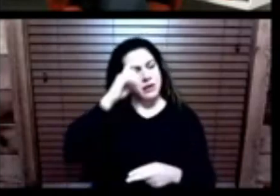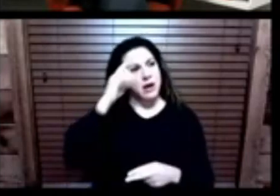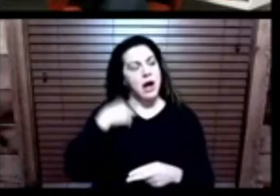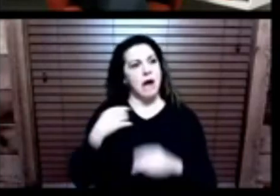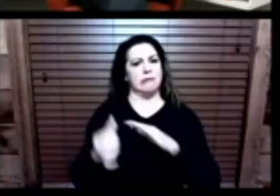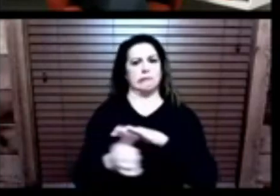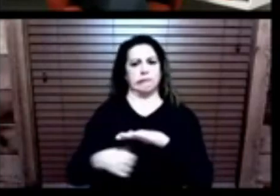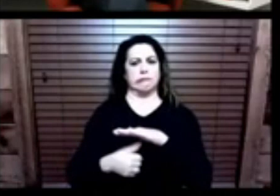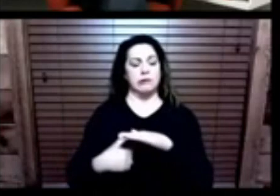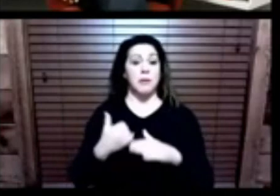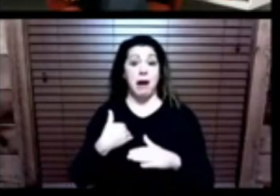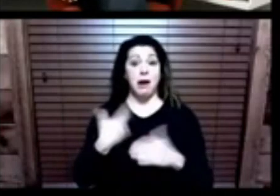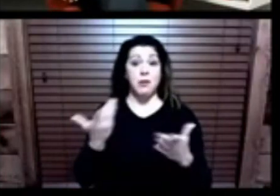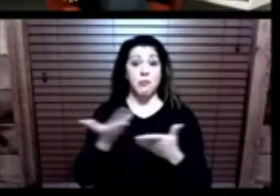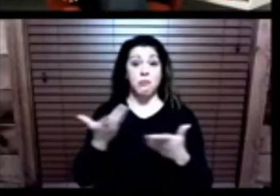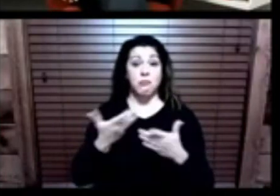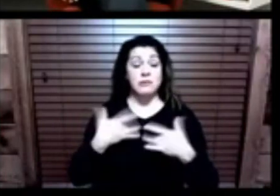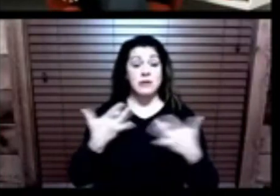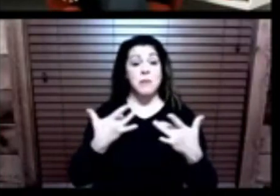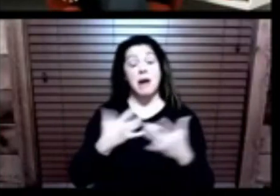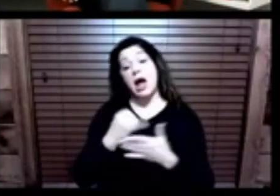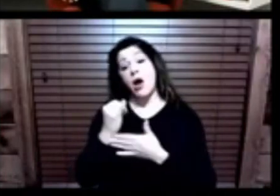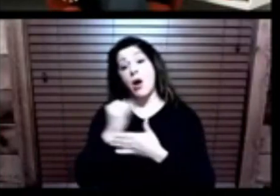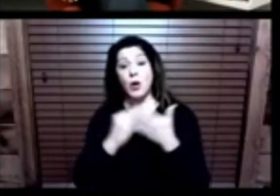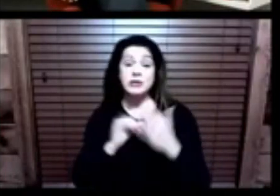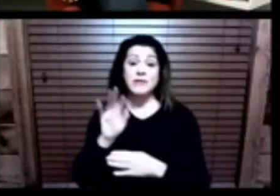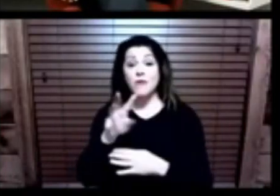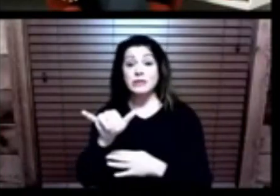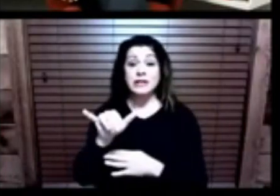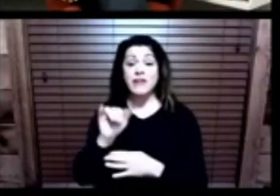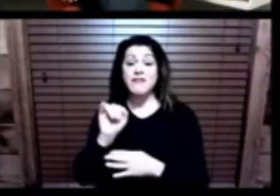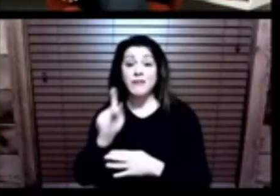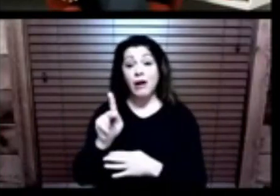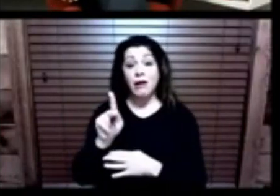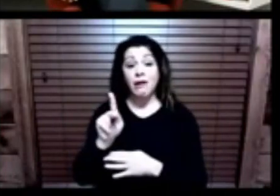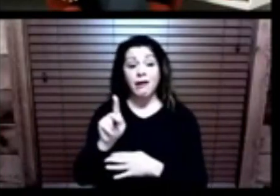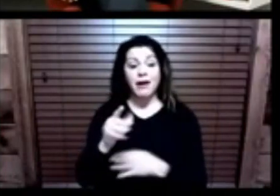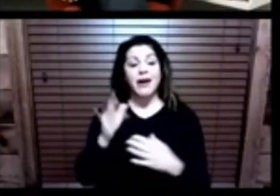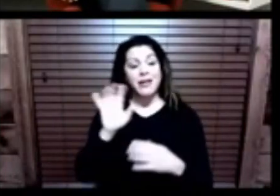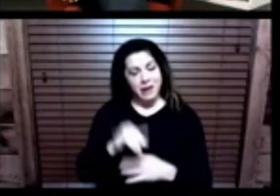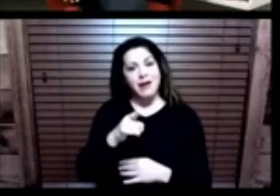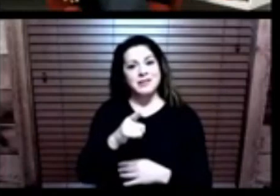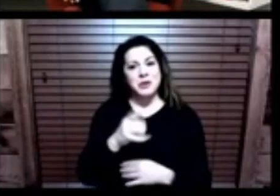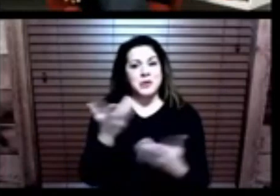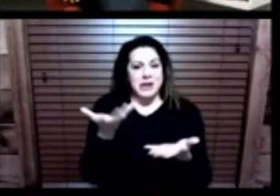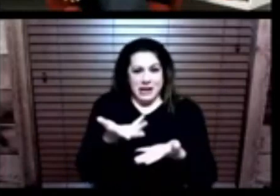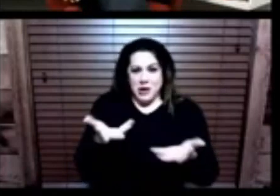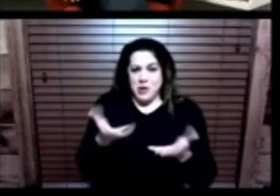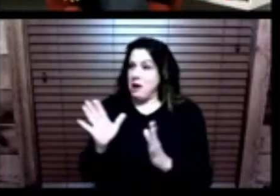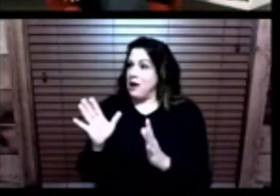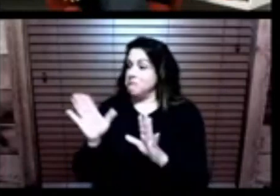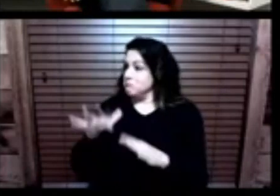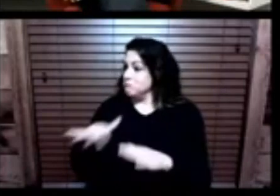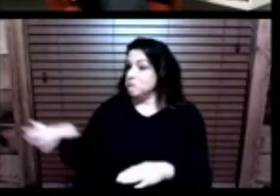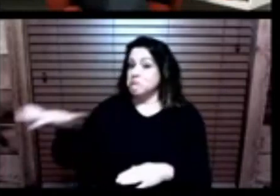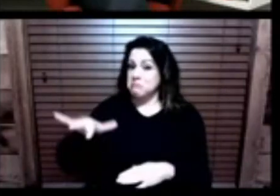artsy-fartsy funky art. But now it's actually looking pretty good as we done got it cleaned up in here. It looks very